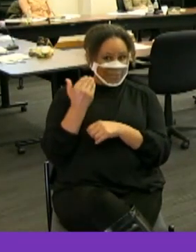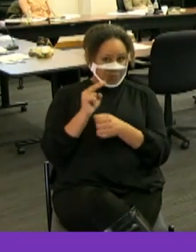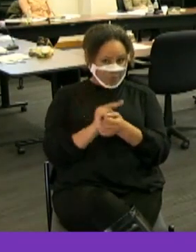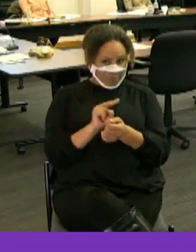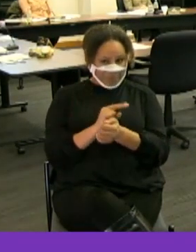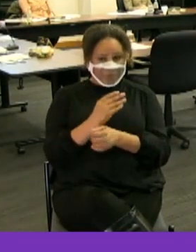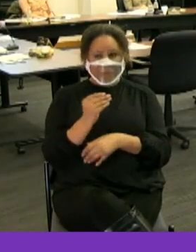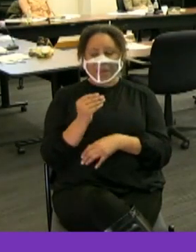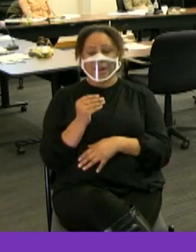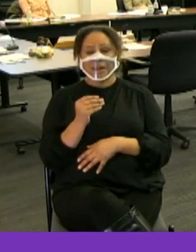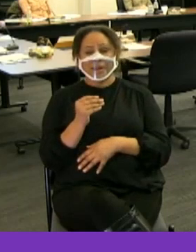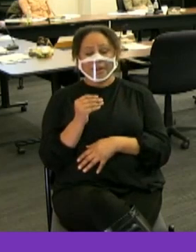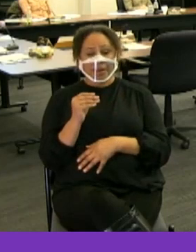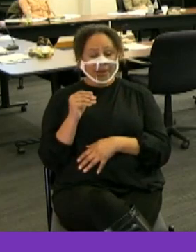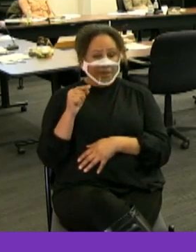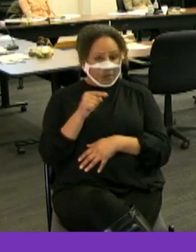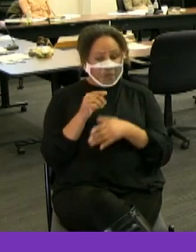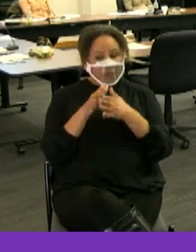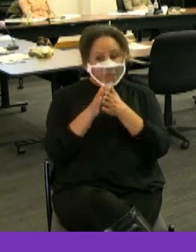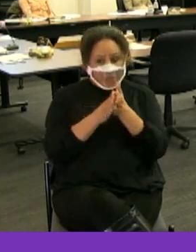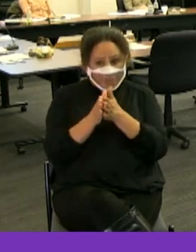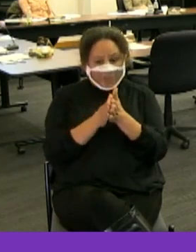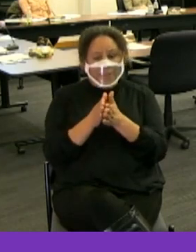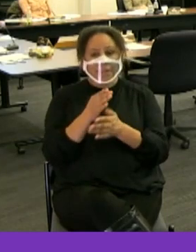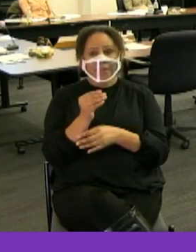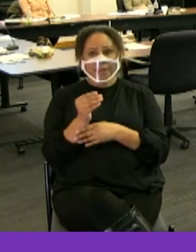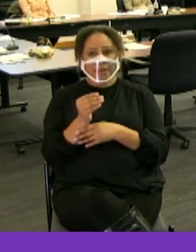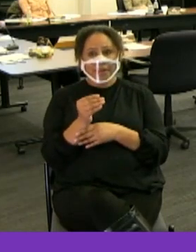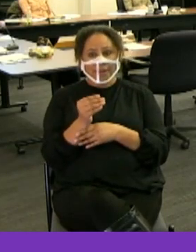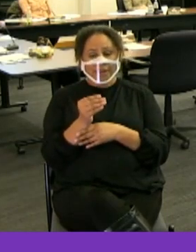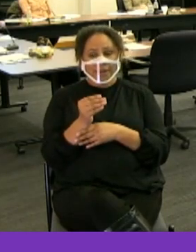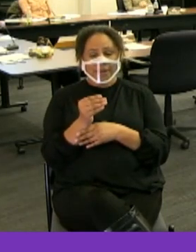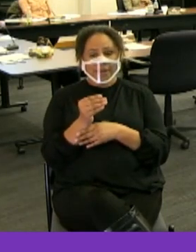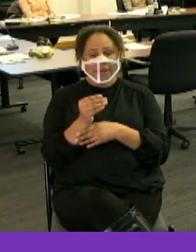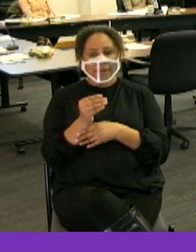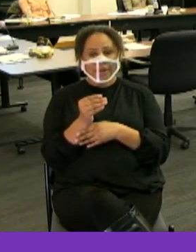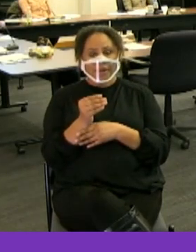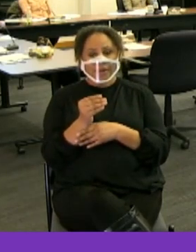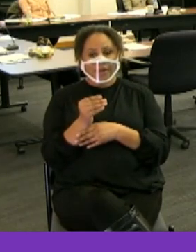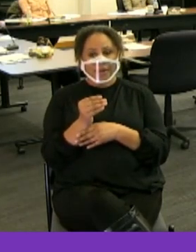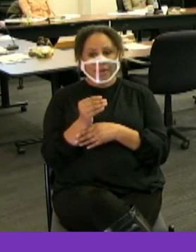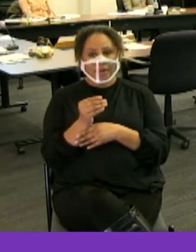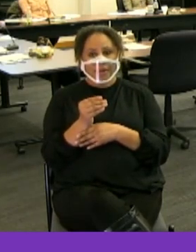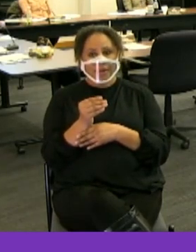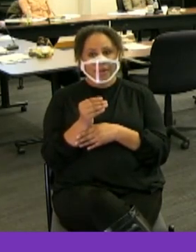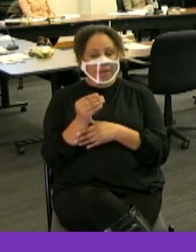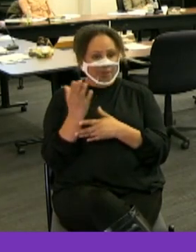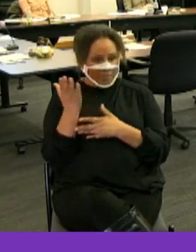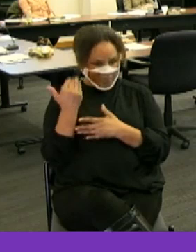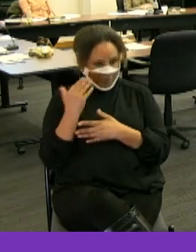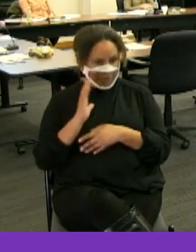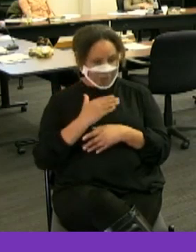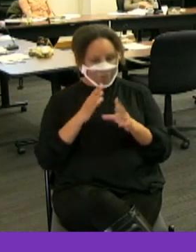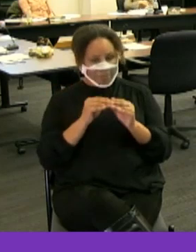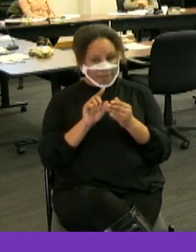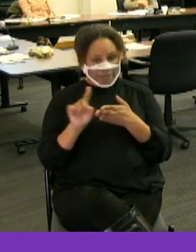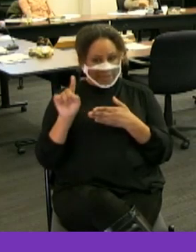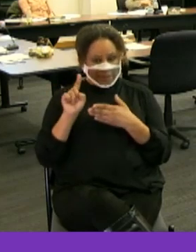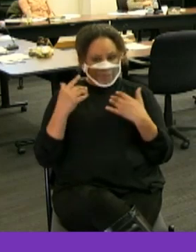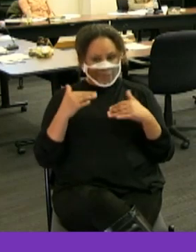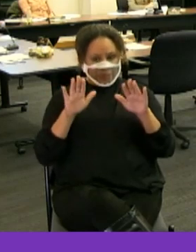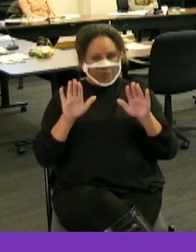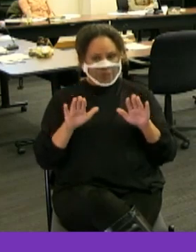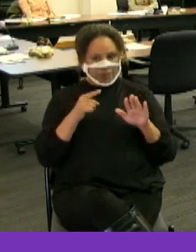And her enthusiasm and vigor in our meeting last week was incredible. And she has a lot of